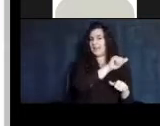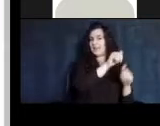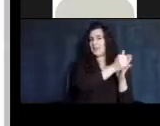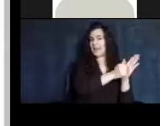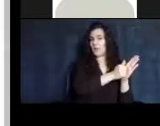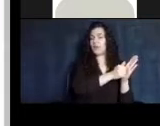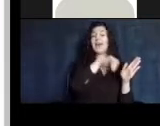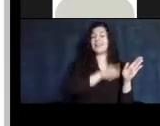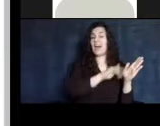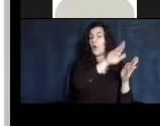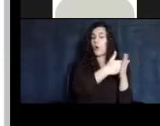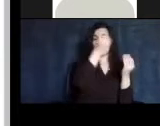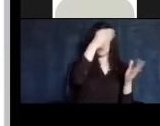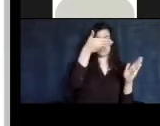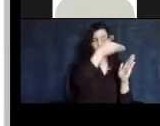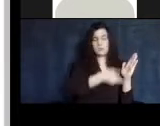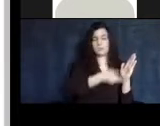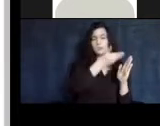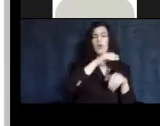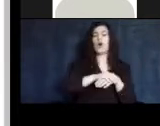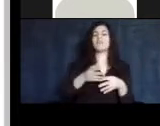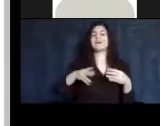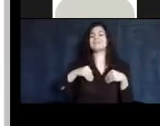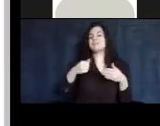acceptance letter, and I believe in an email as well.